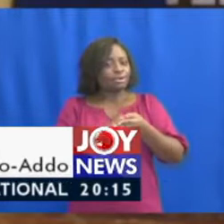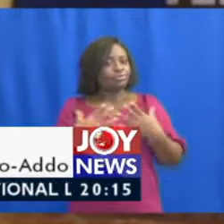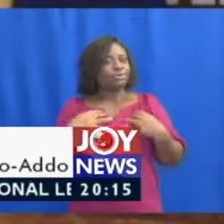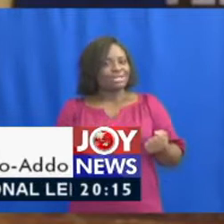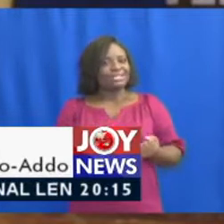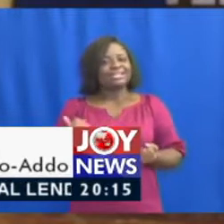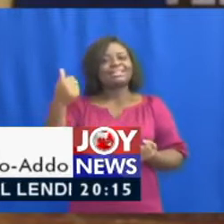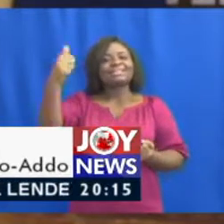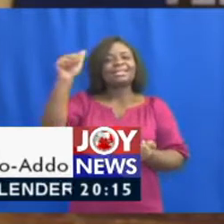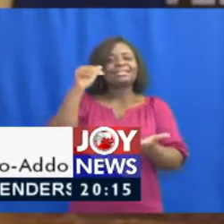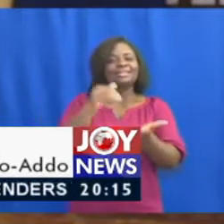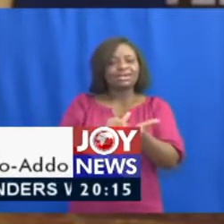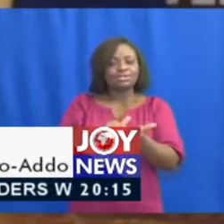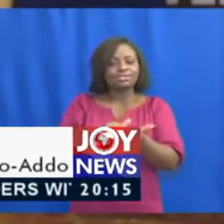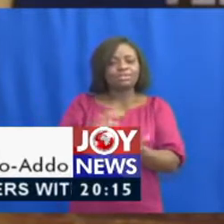to